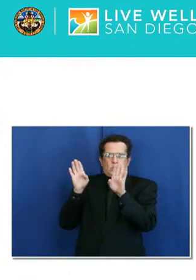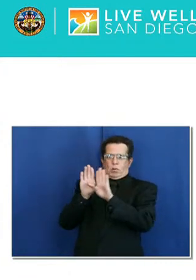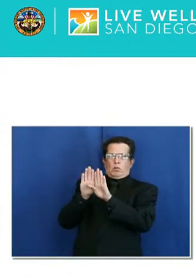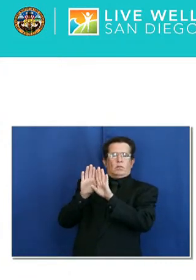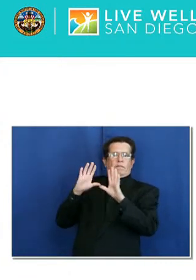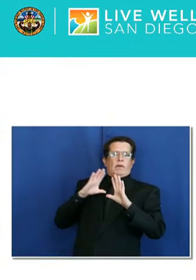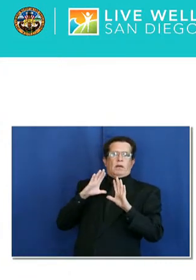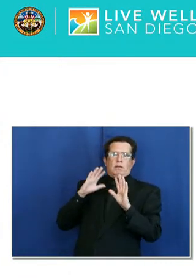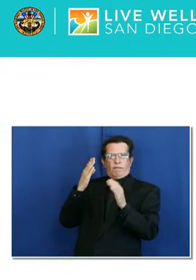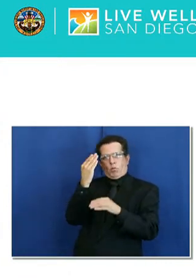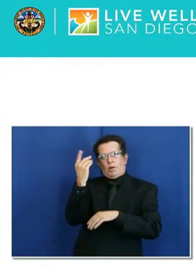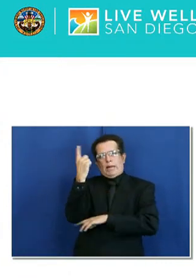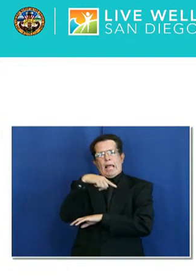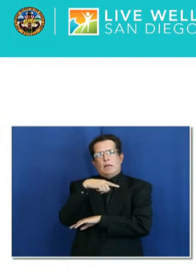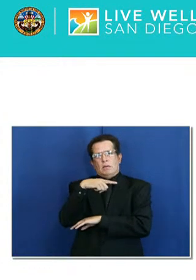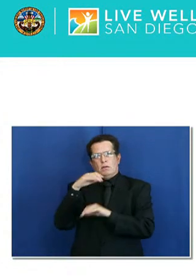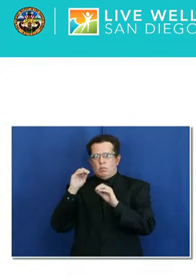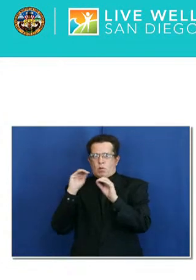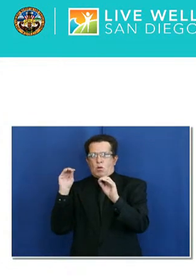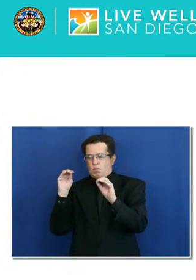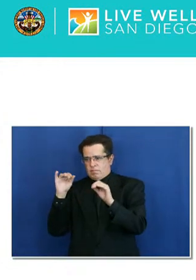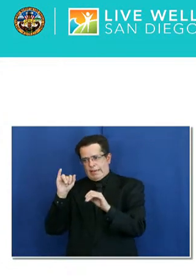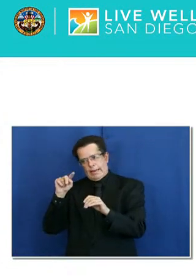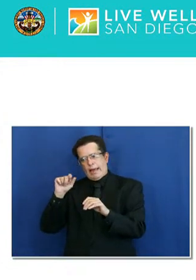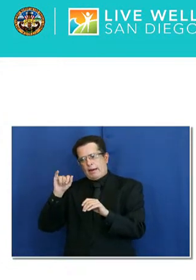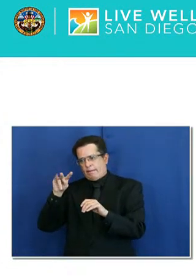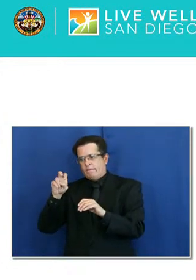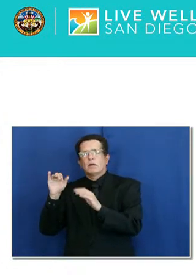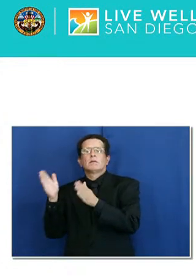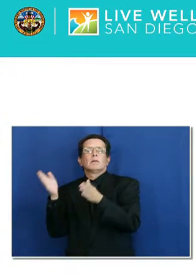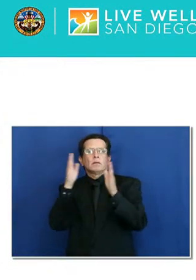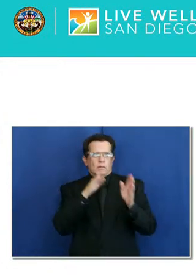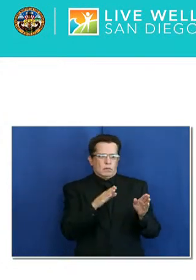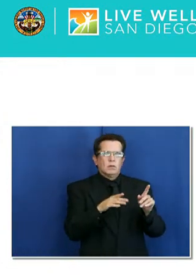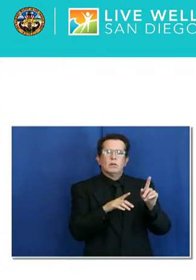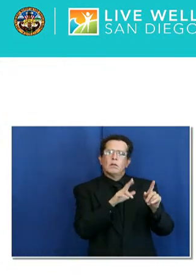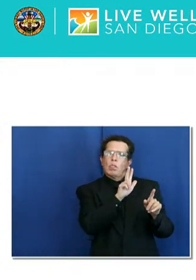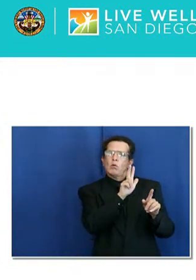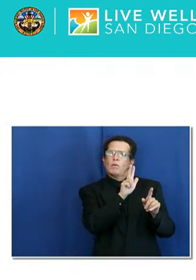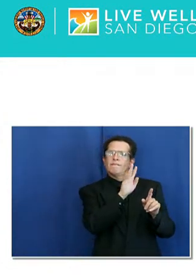in the past 14 days or longer. This leaves 122 or